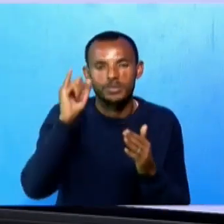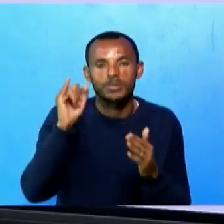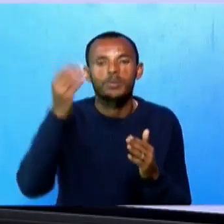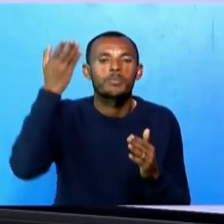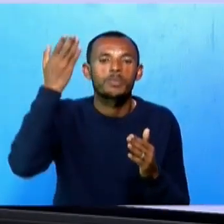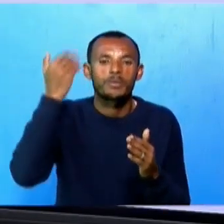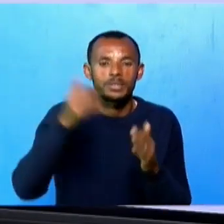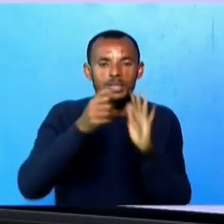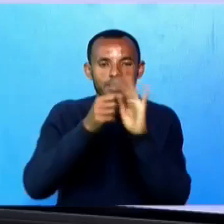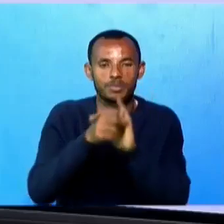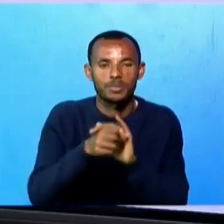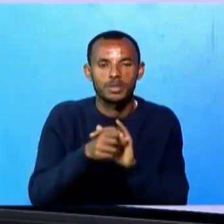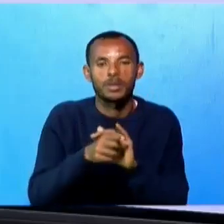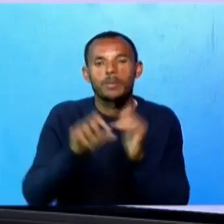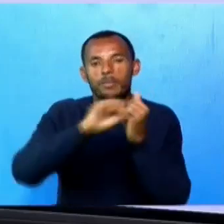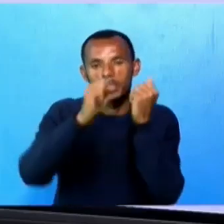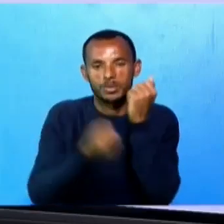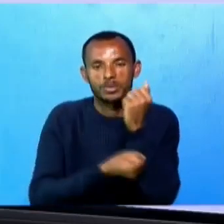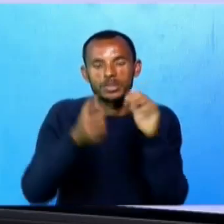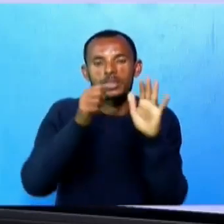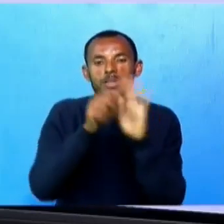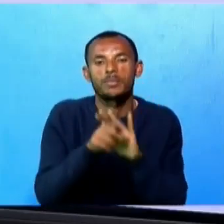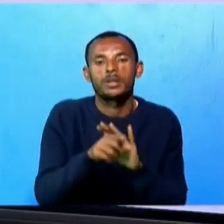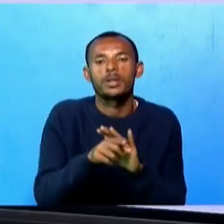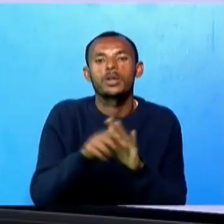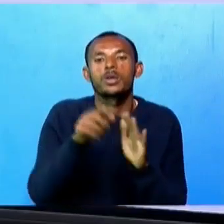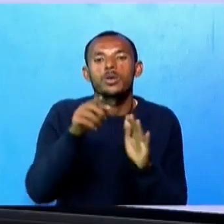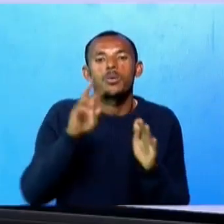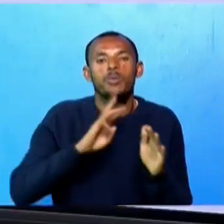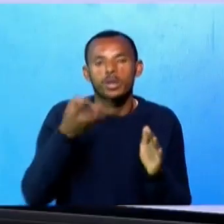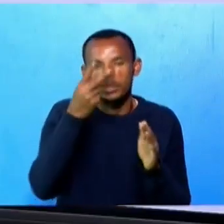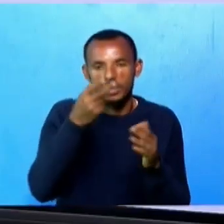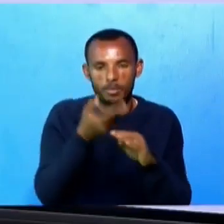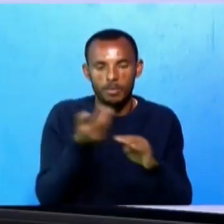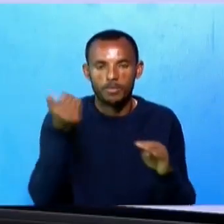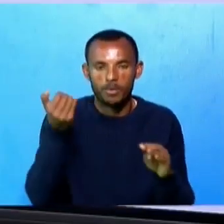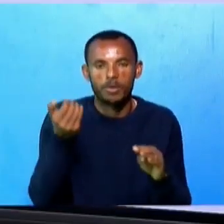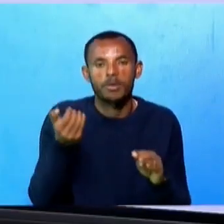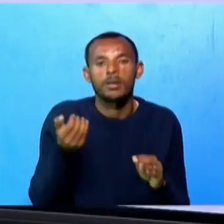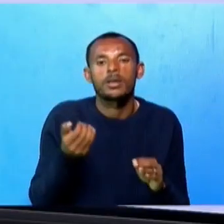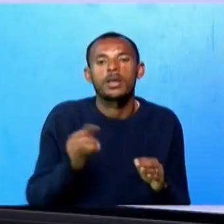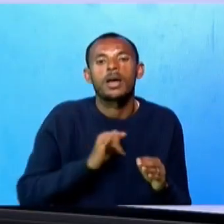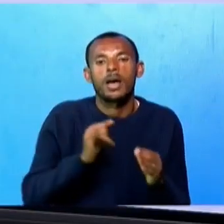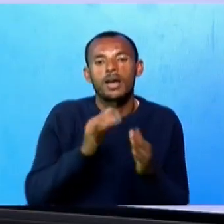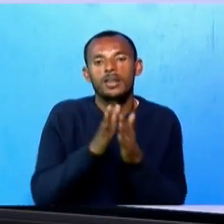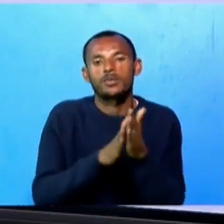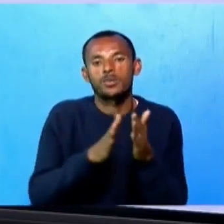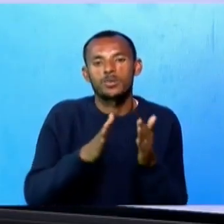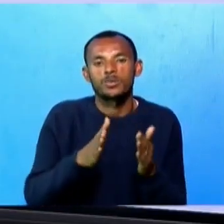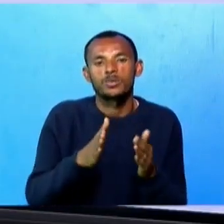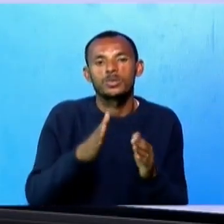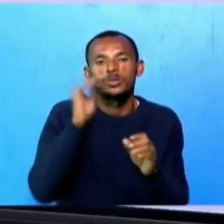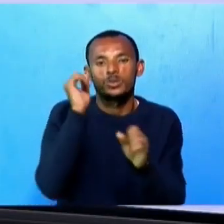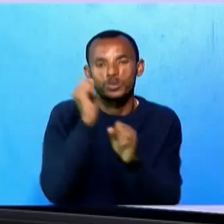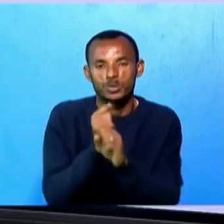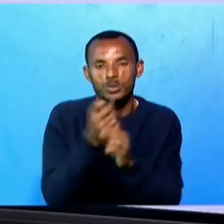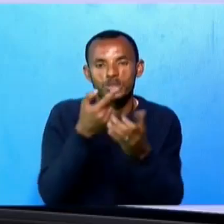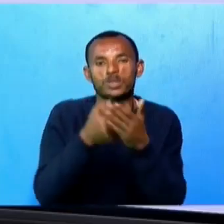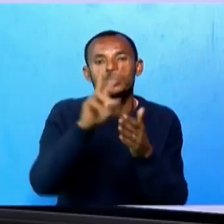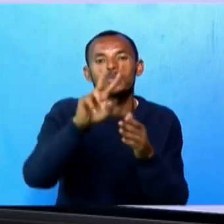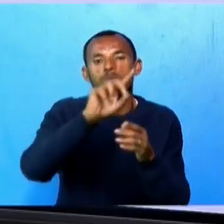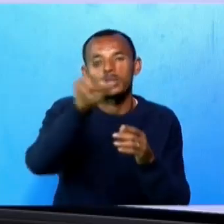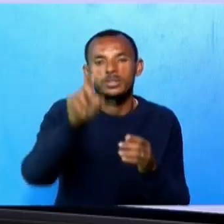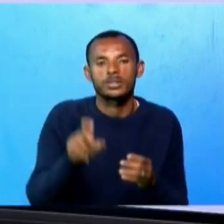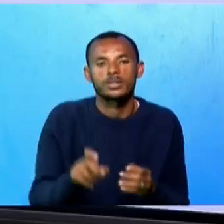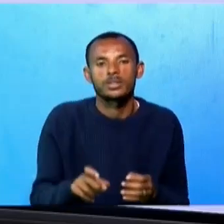previous examples. So based on the example that we have seen before, I need you to attempt these two questions.